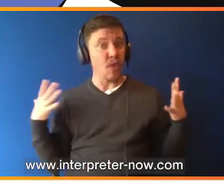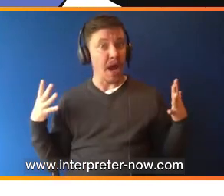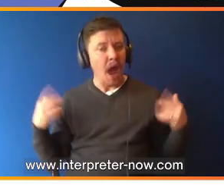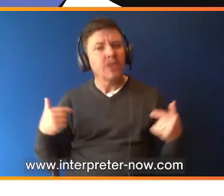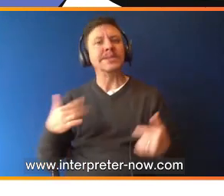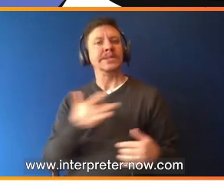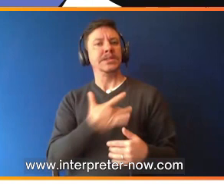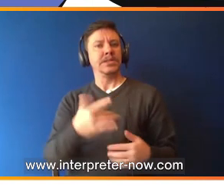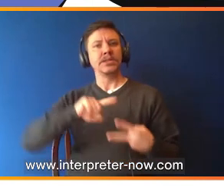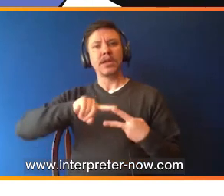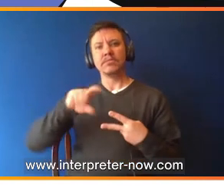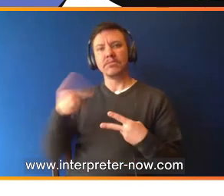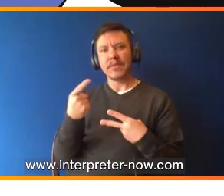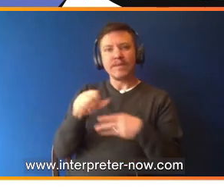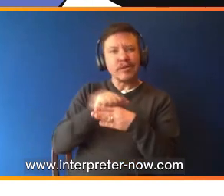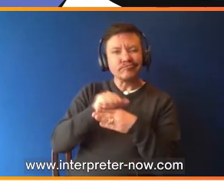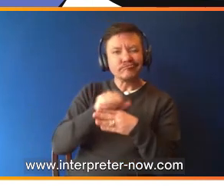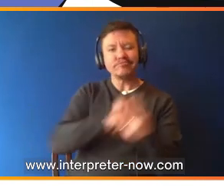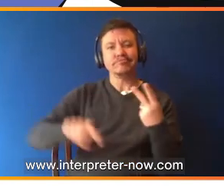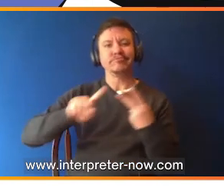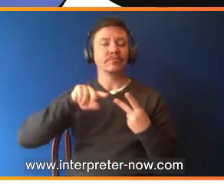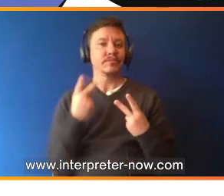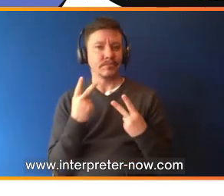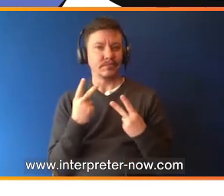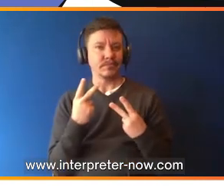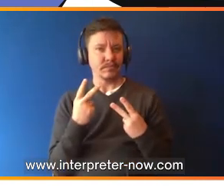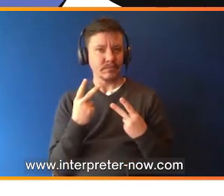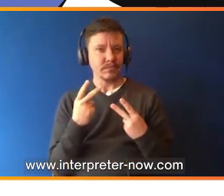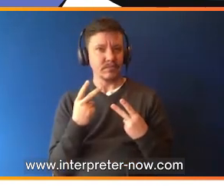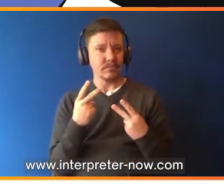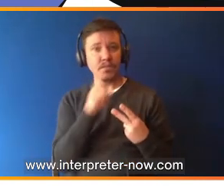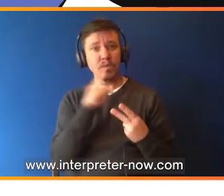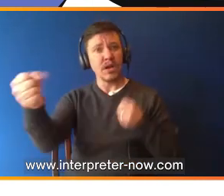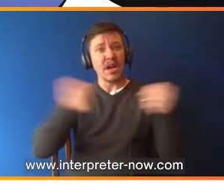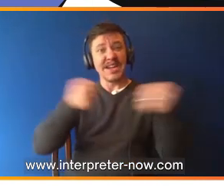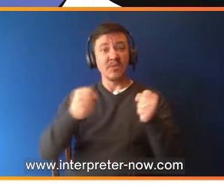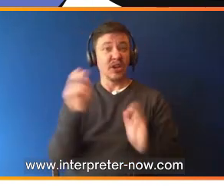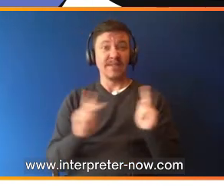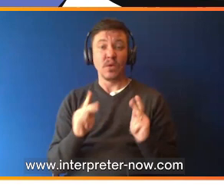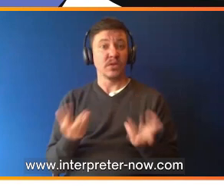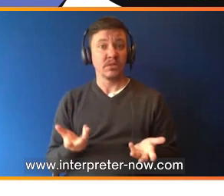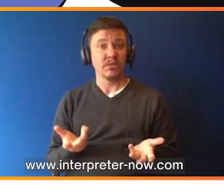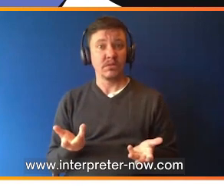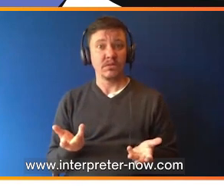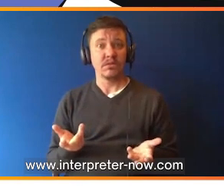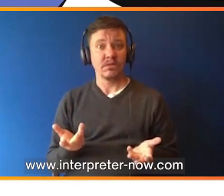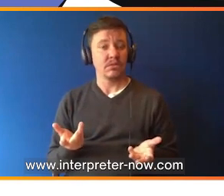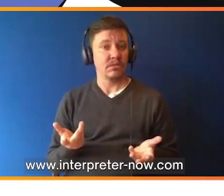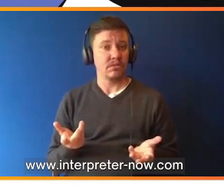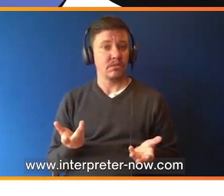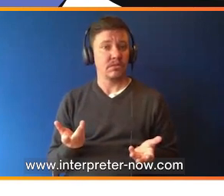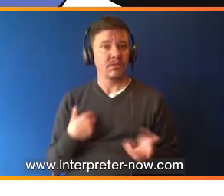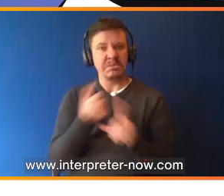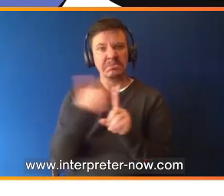of power that is associated with the social identity that person may have. So I like to do kind of that first exercise. And a